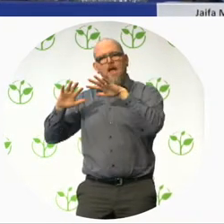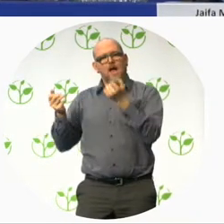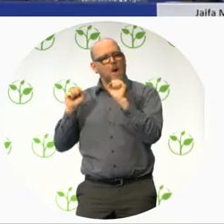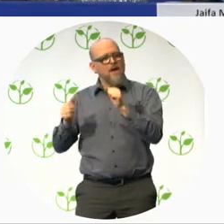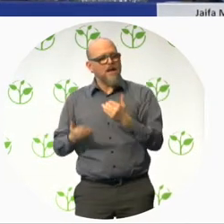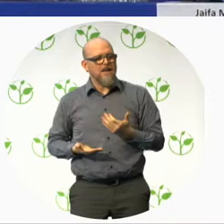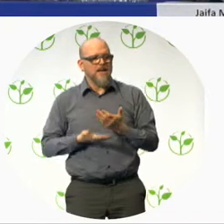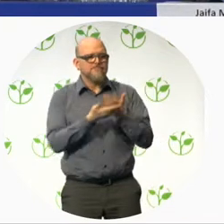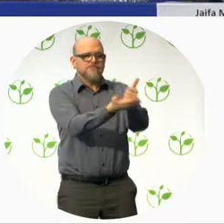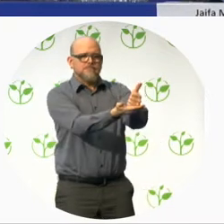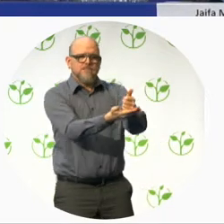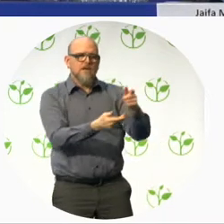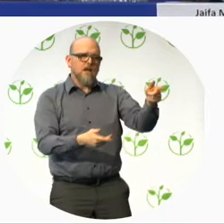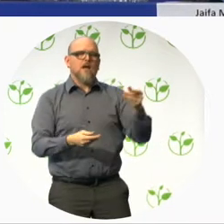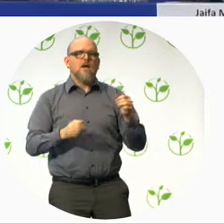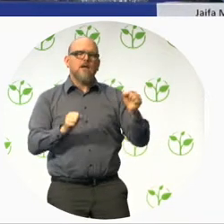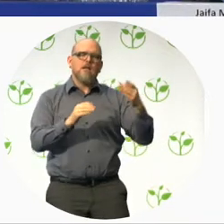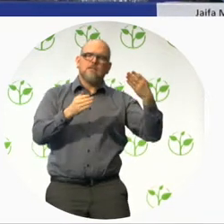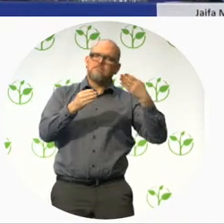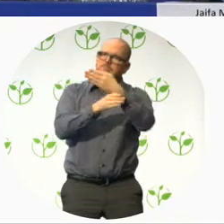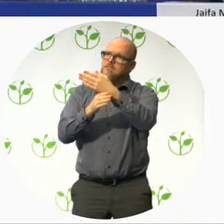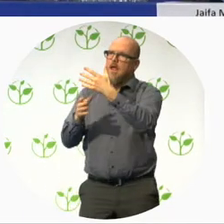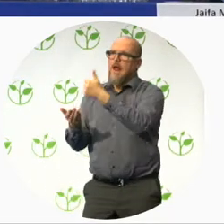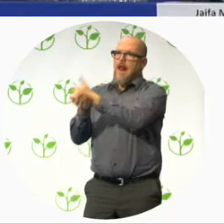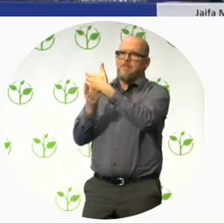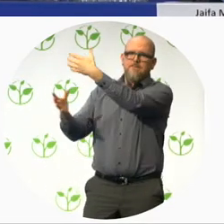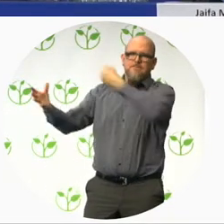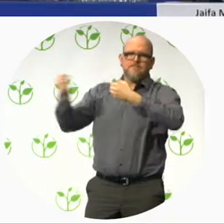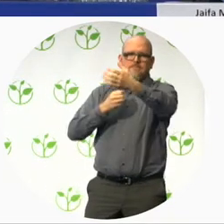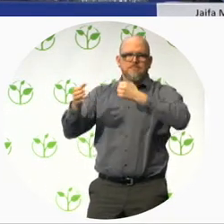sign deaf people with a sign language expertise.